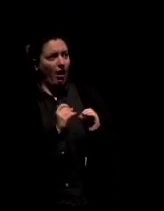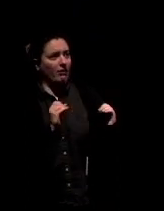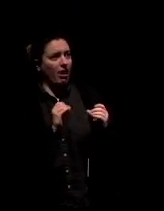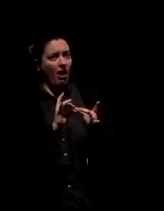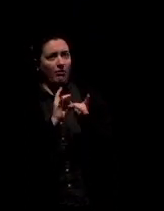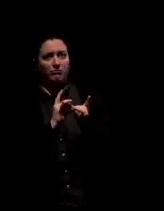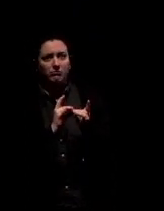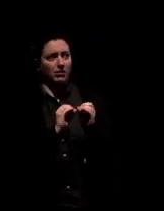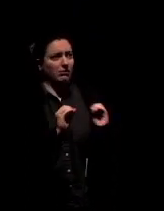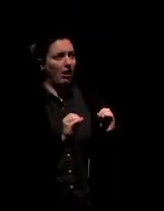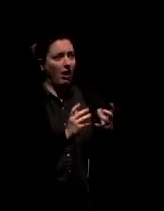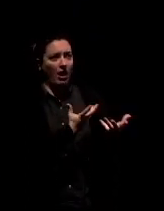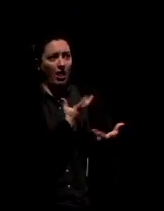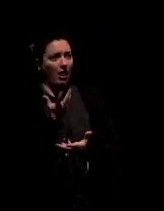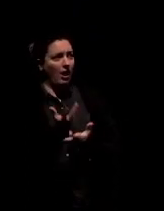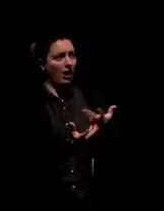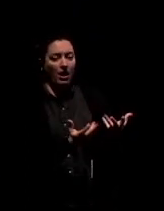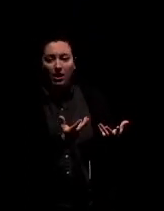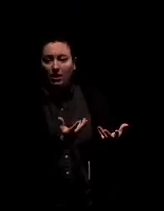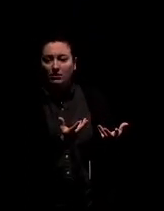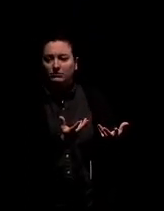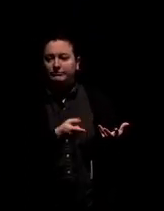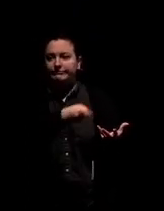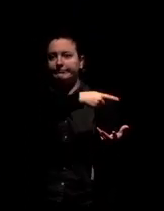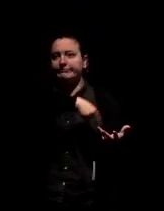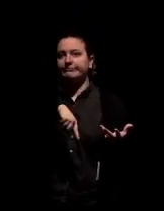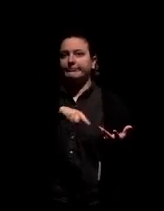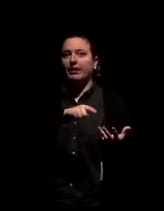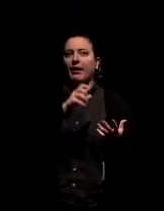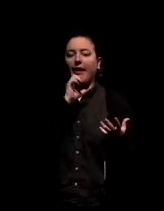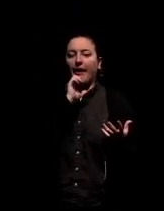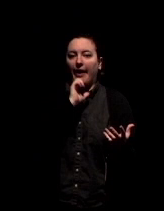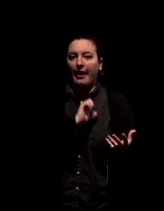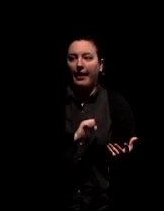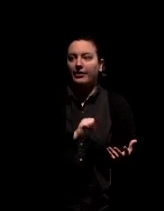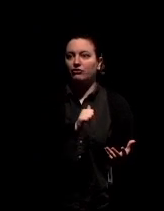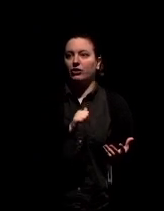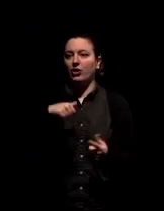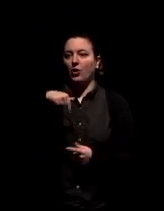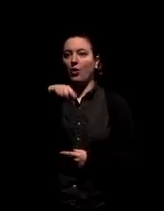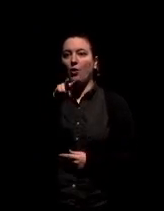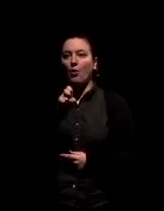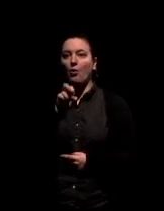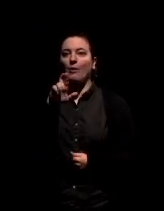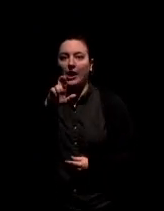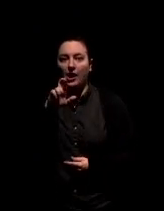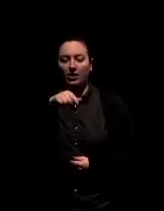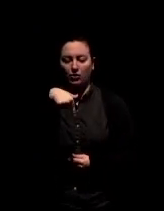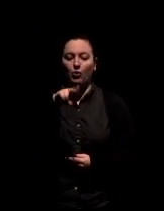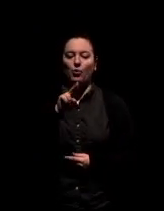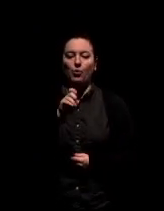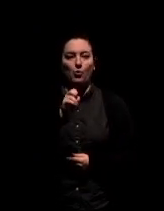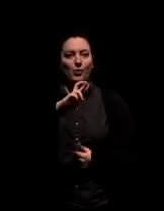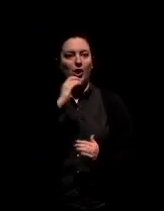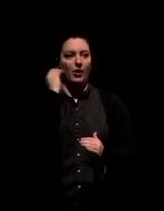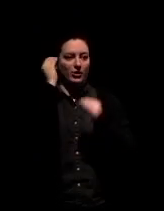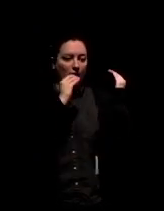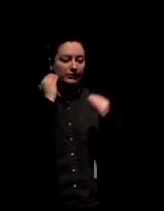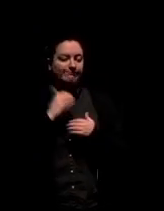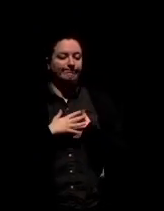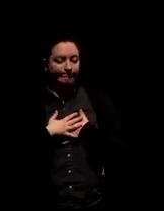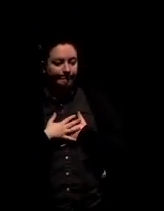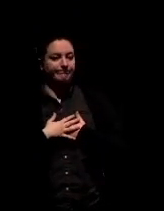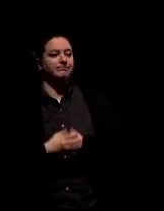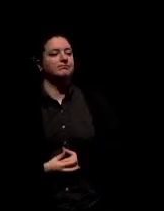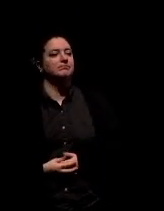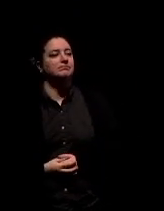community who are aging with HIV or aging as a queer adult. And part of that reality is that we have a